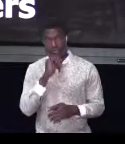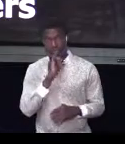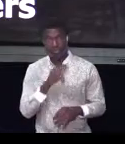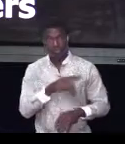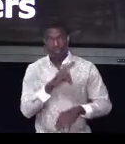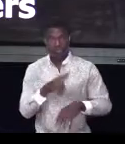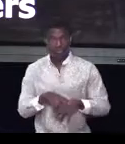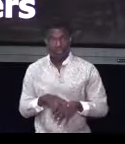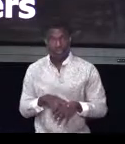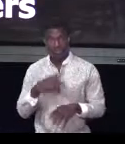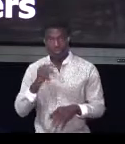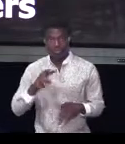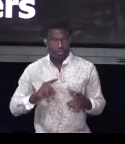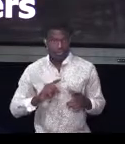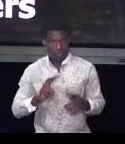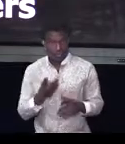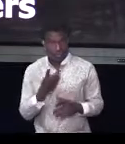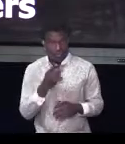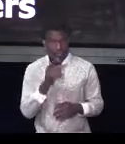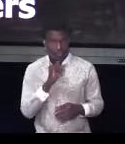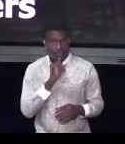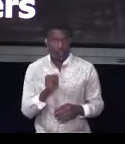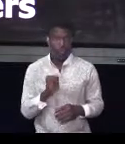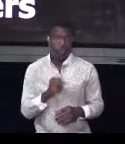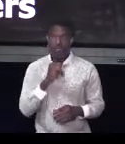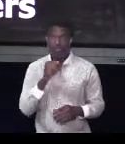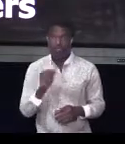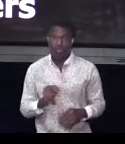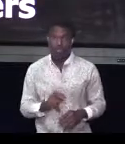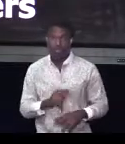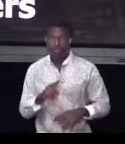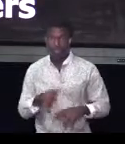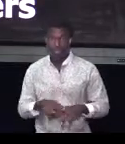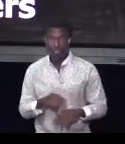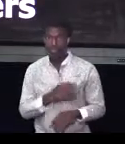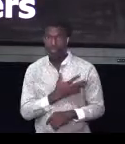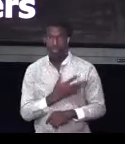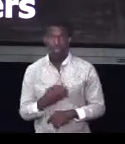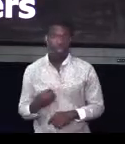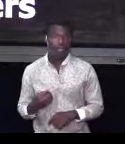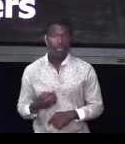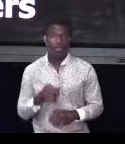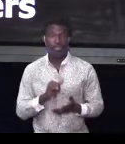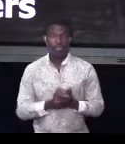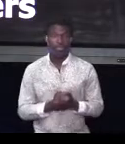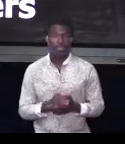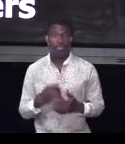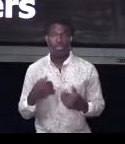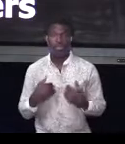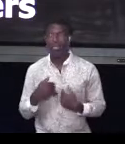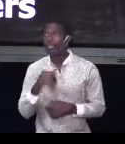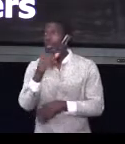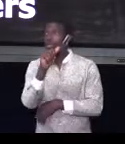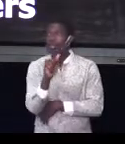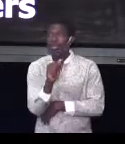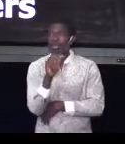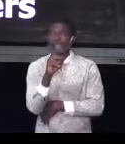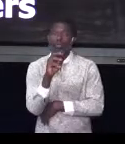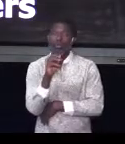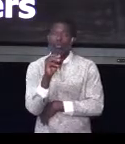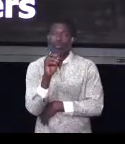one I said natural, and the second one is artificial or chemical fertilizer. And that one comprises of